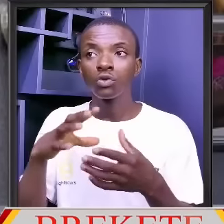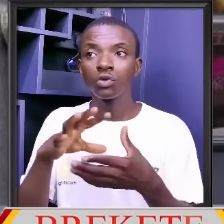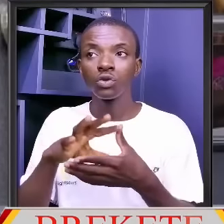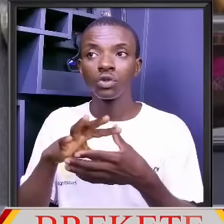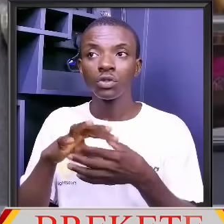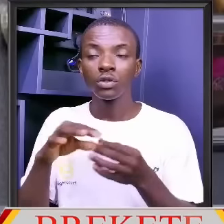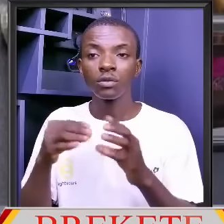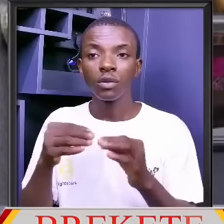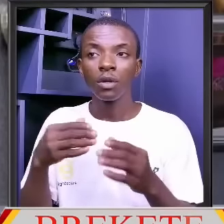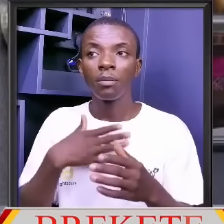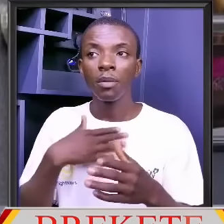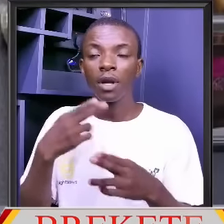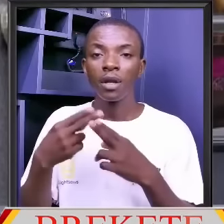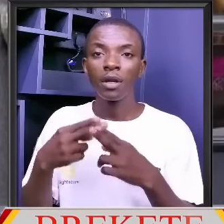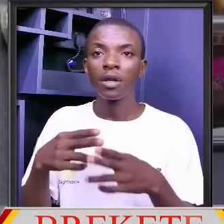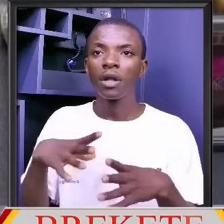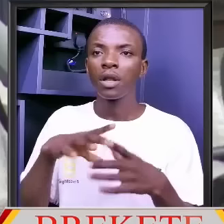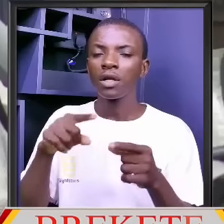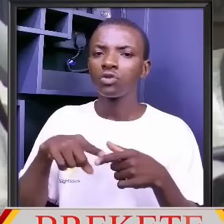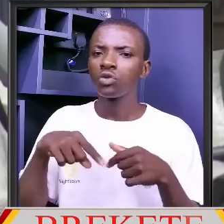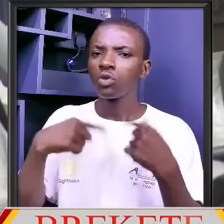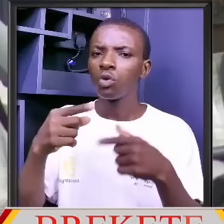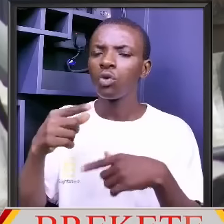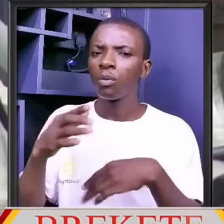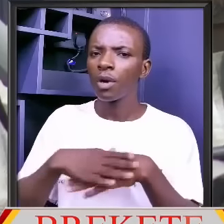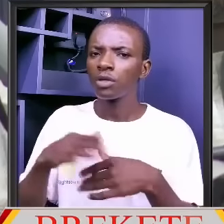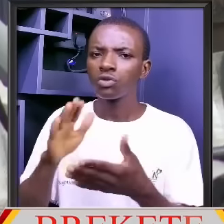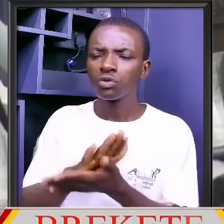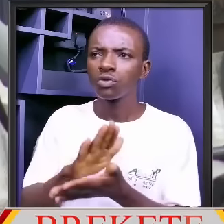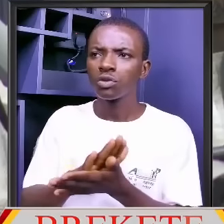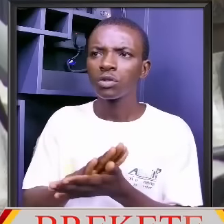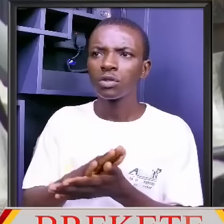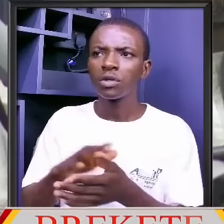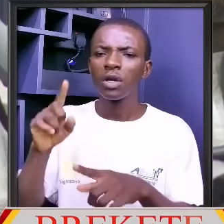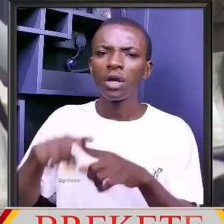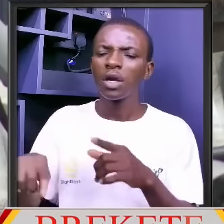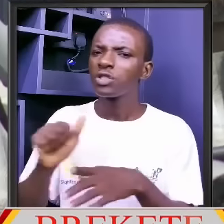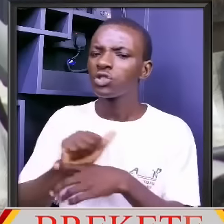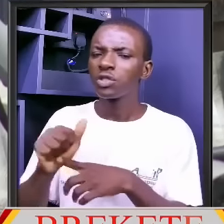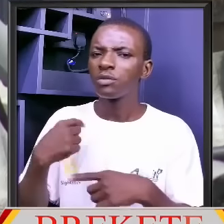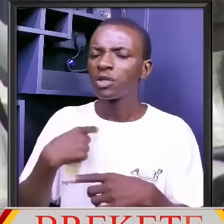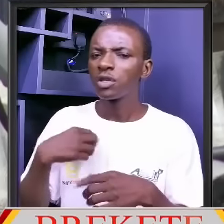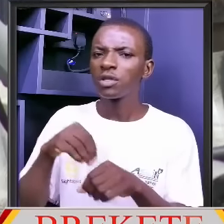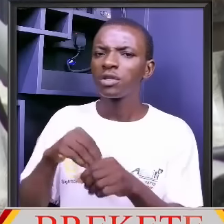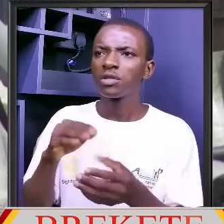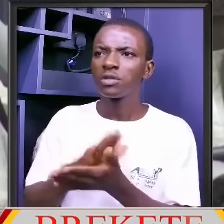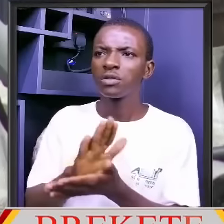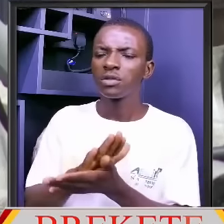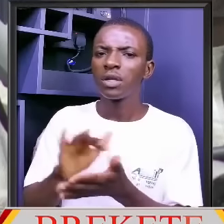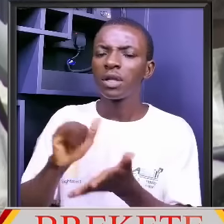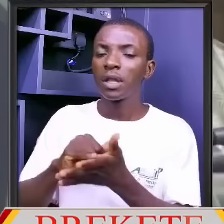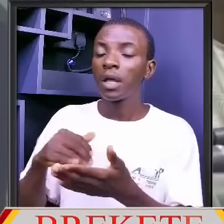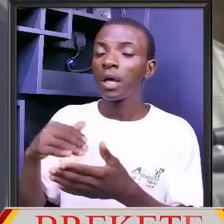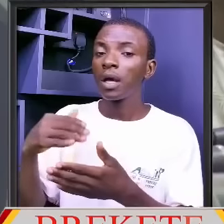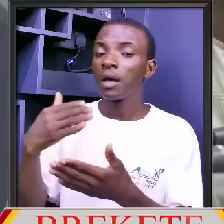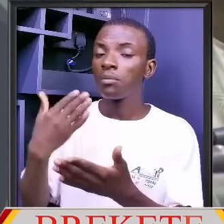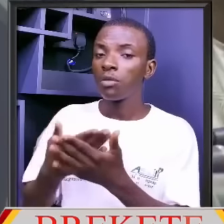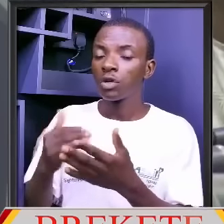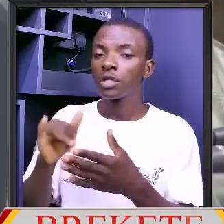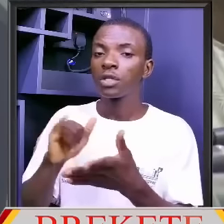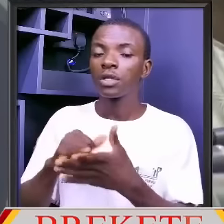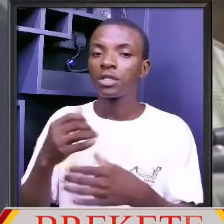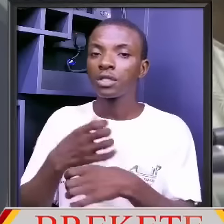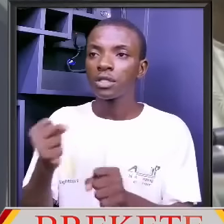my name or I for like make I go school. My grandmama can say no go fee train me. I can't say and that money way you that save. They pay